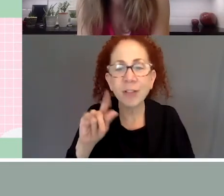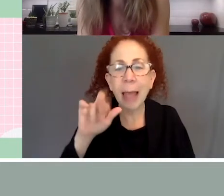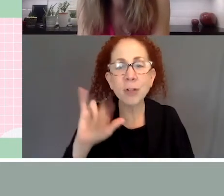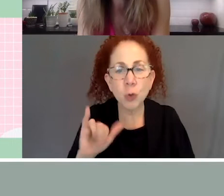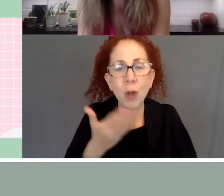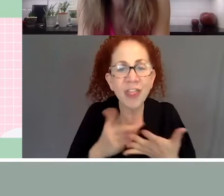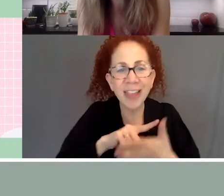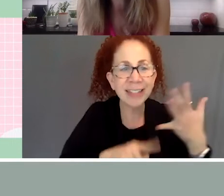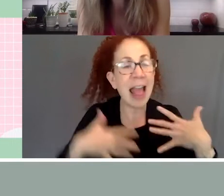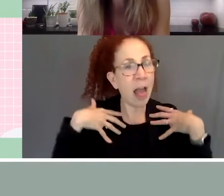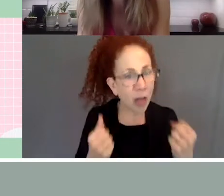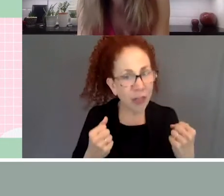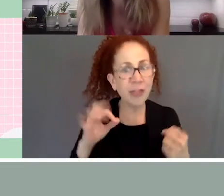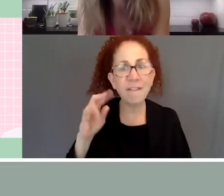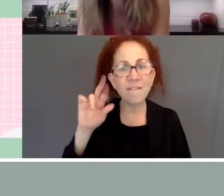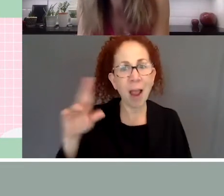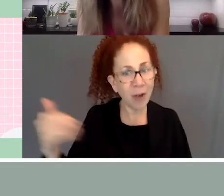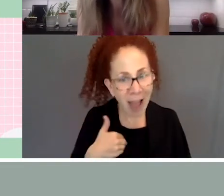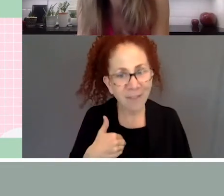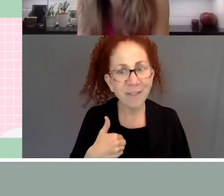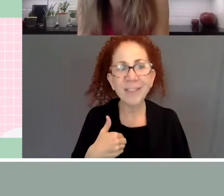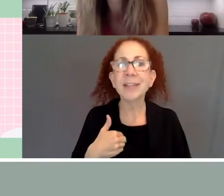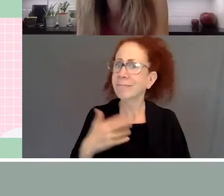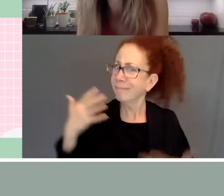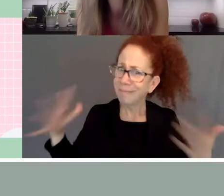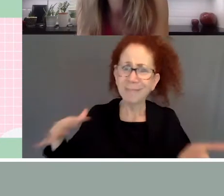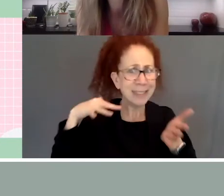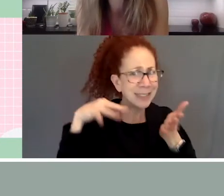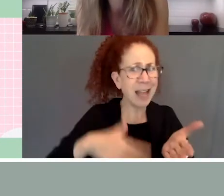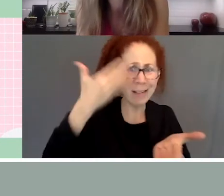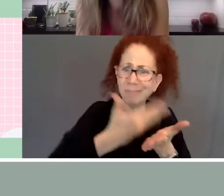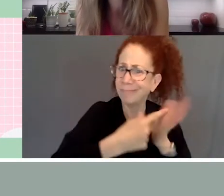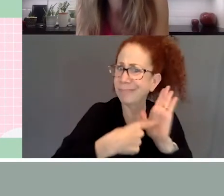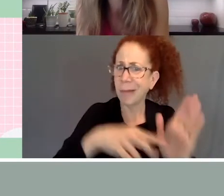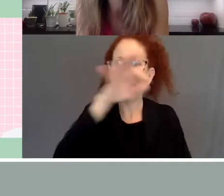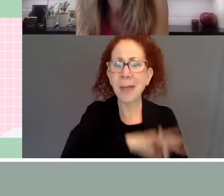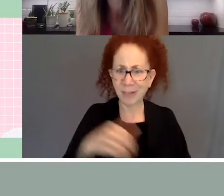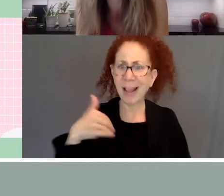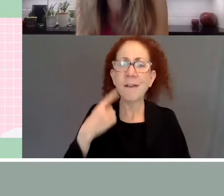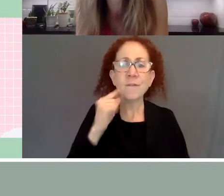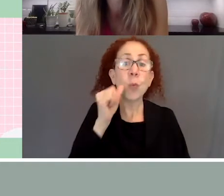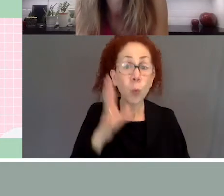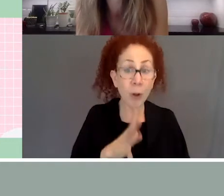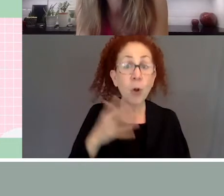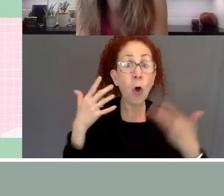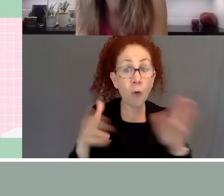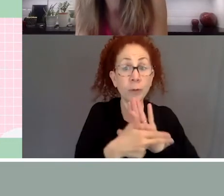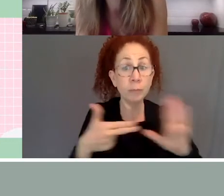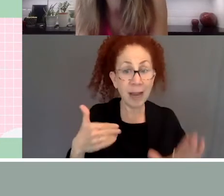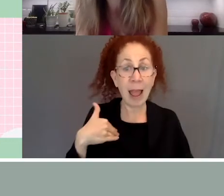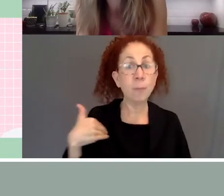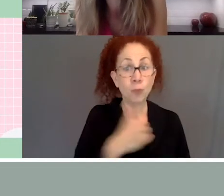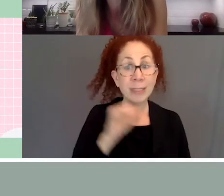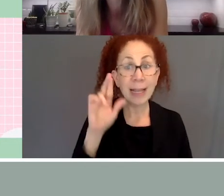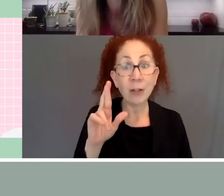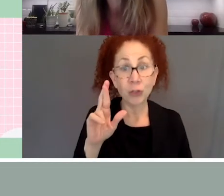compounds, healthy kinds of fiber that have been studied and shown to be beneficial for women who've already been diagnosed with breast